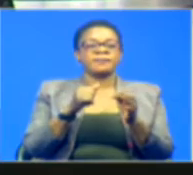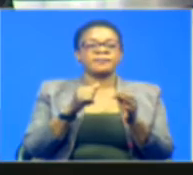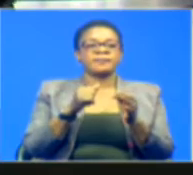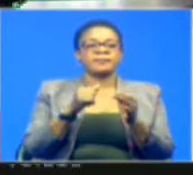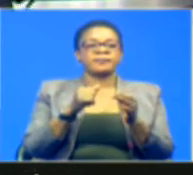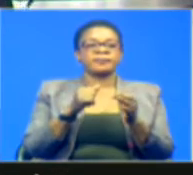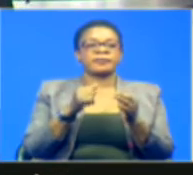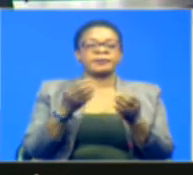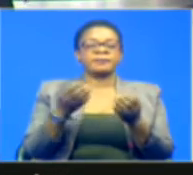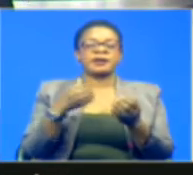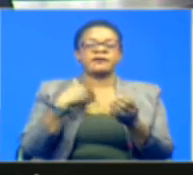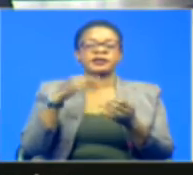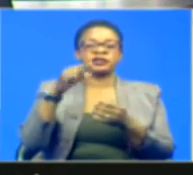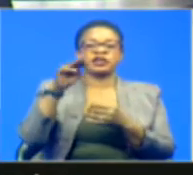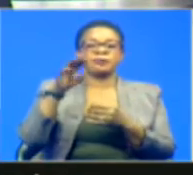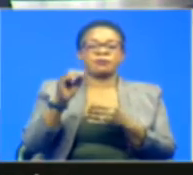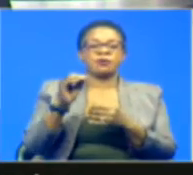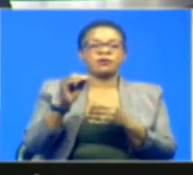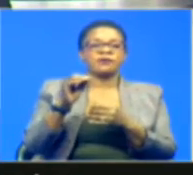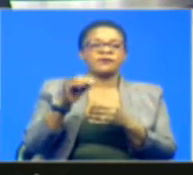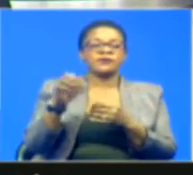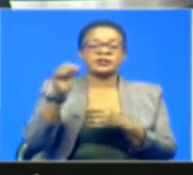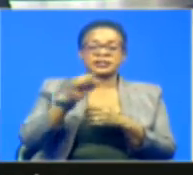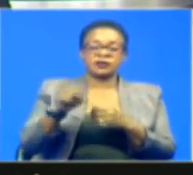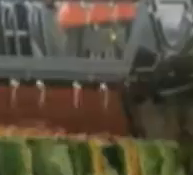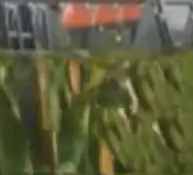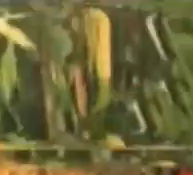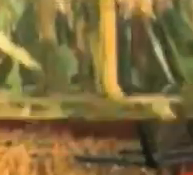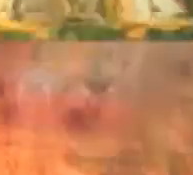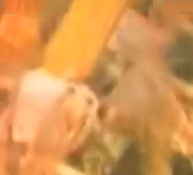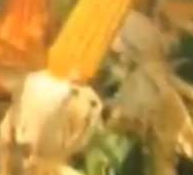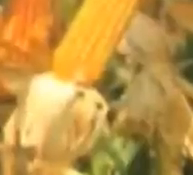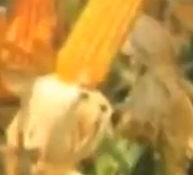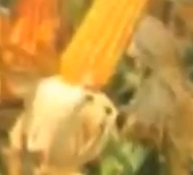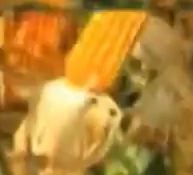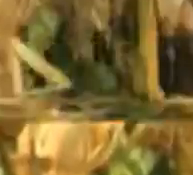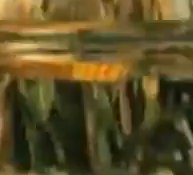the GMO ban for the sake of lasting solutions.